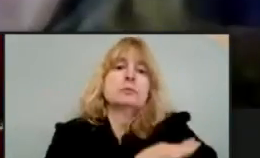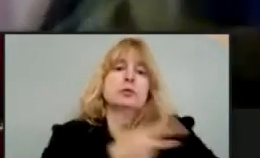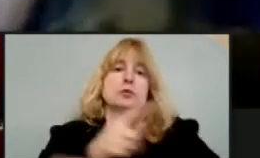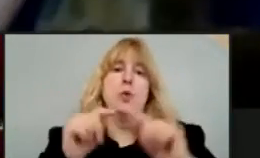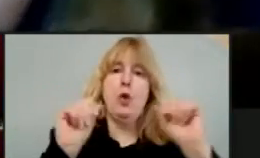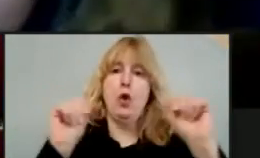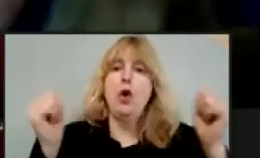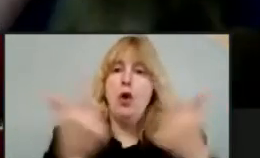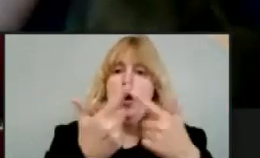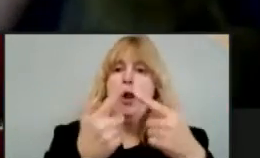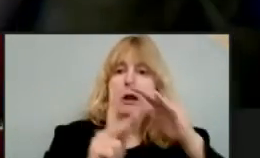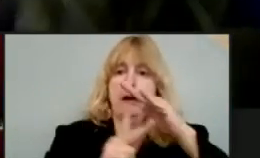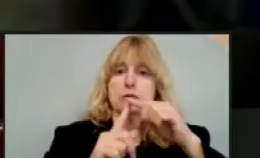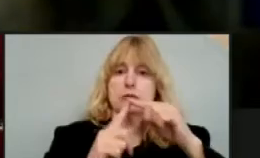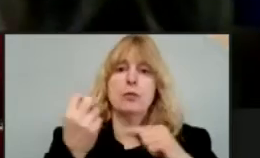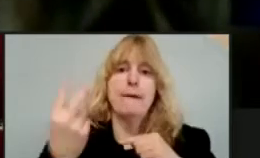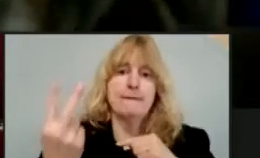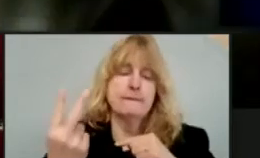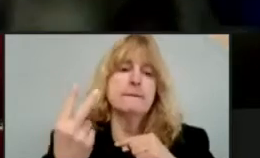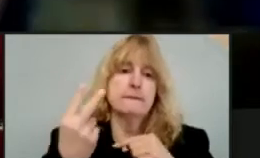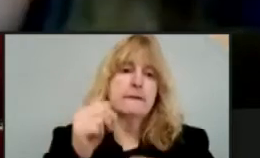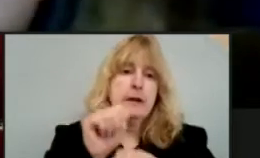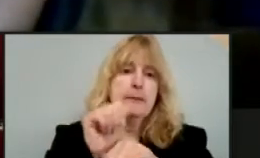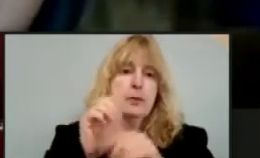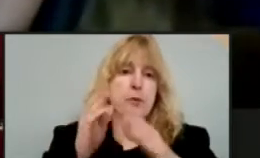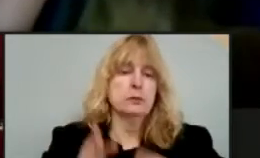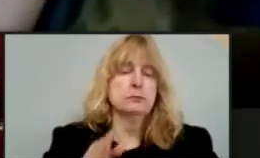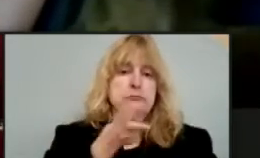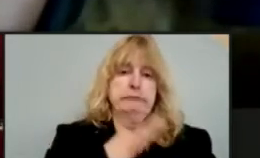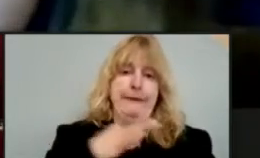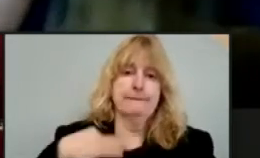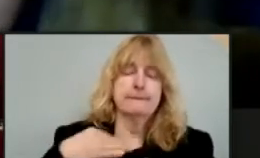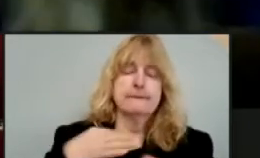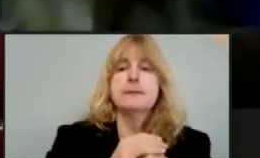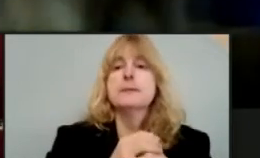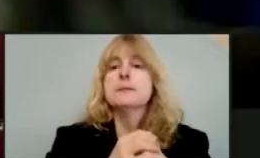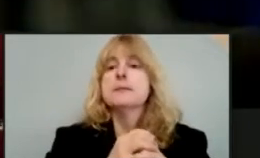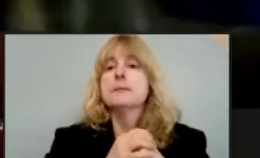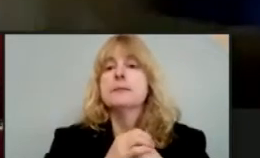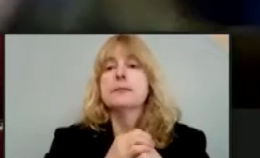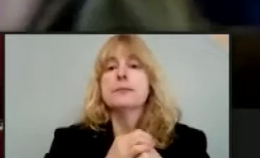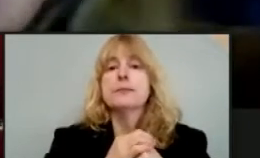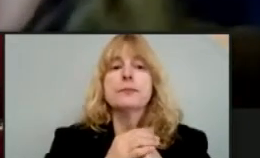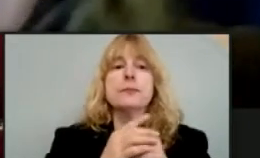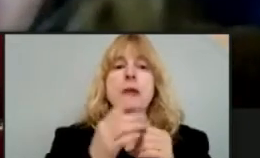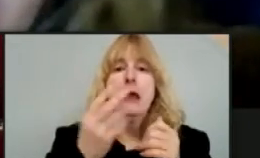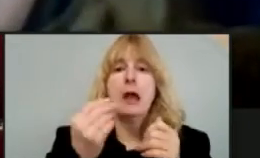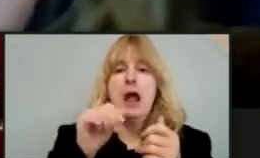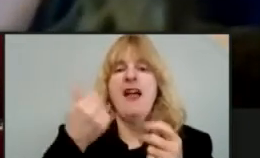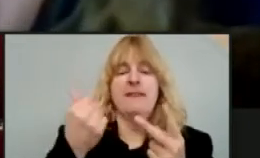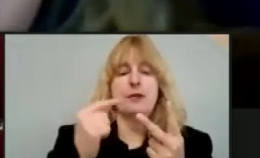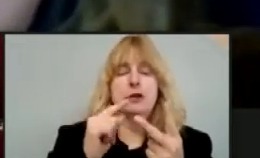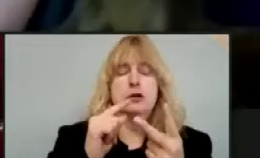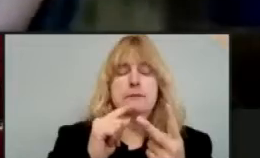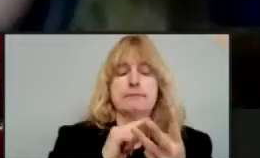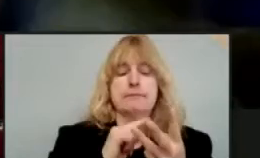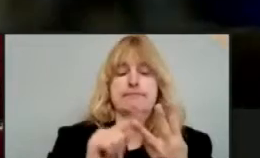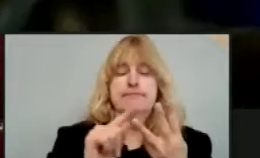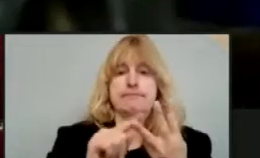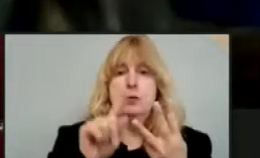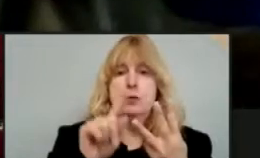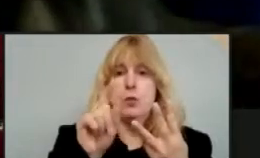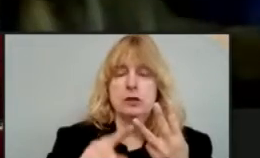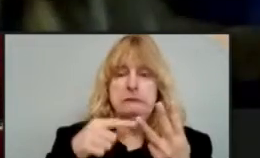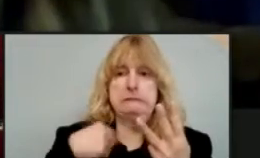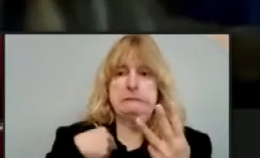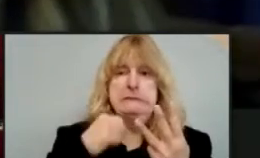oh, sorry, one came in. So, and I'm not sure that I'll ask it. I'm not sure that you'll have an answer for